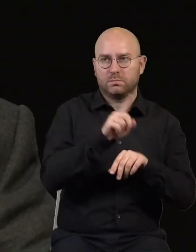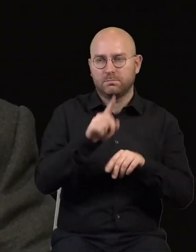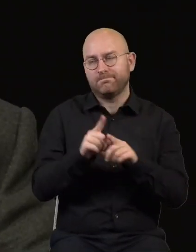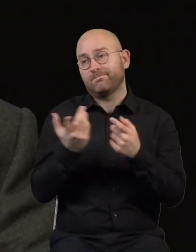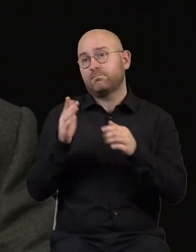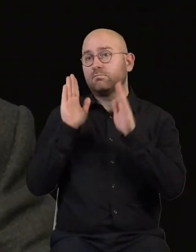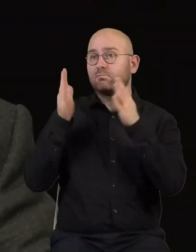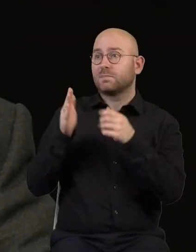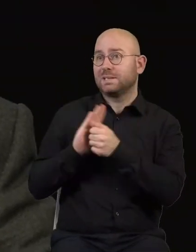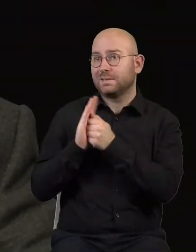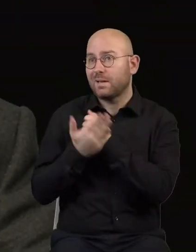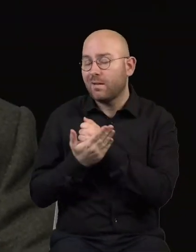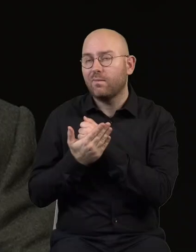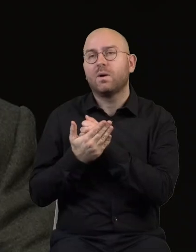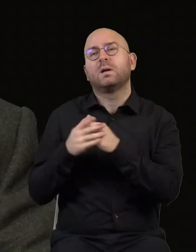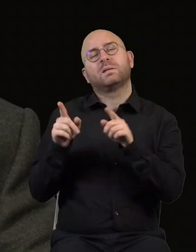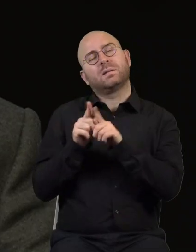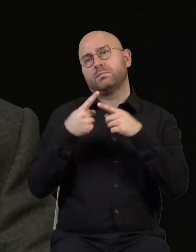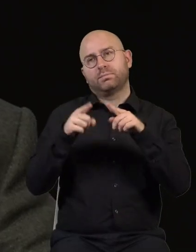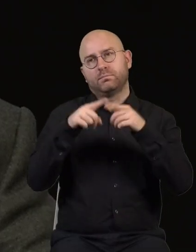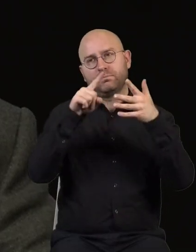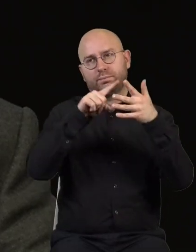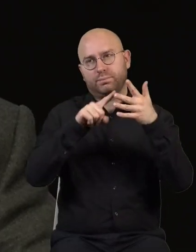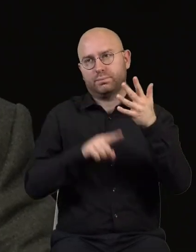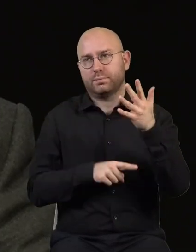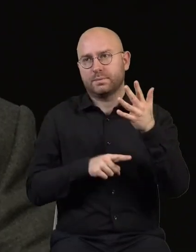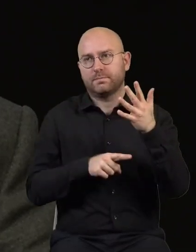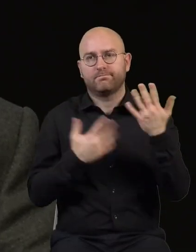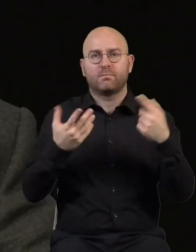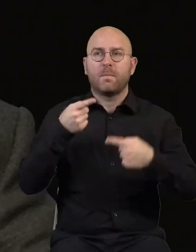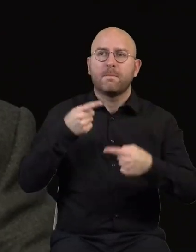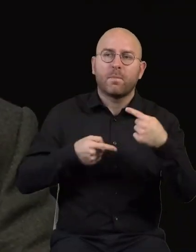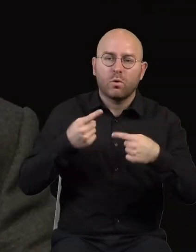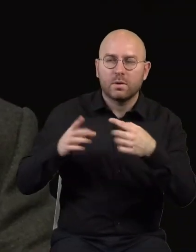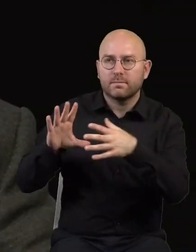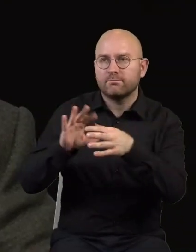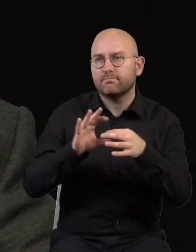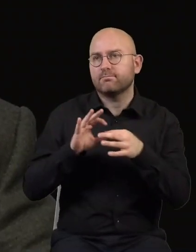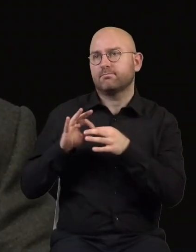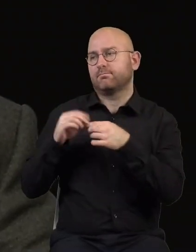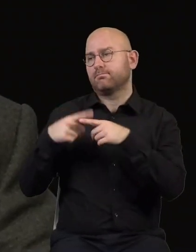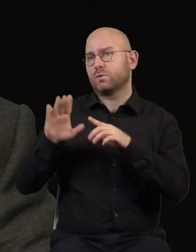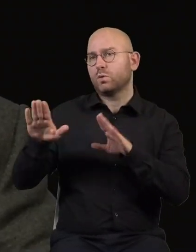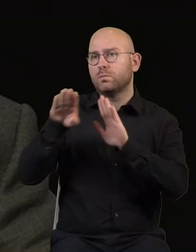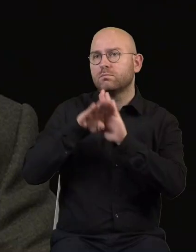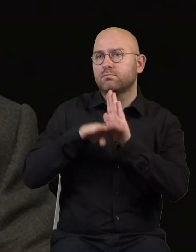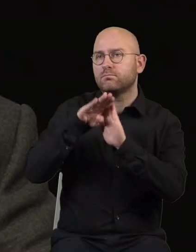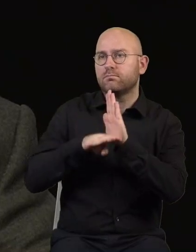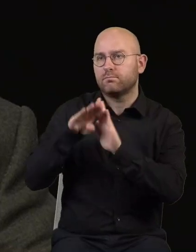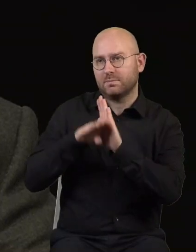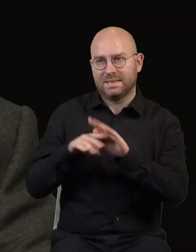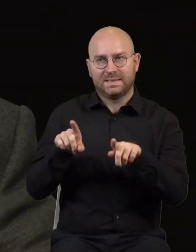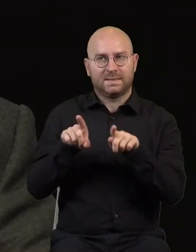come with their own requirements, their own eligibility aspects, their own objectives, making a more complex